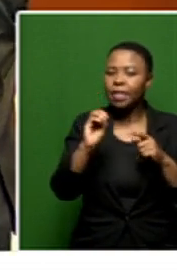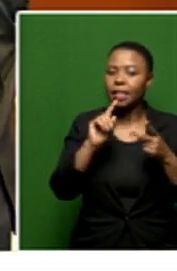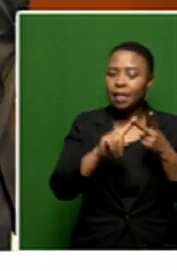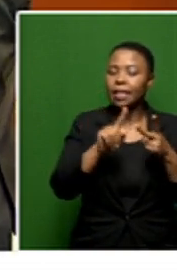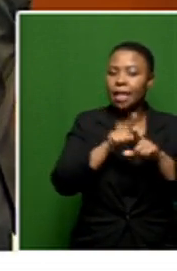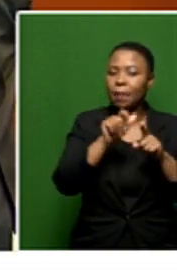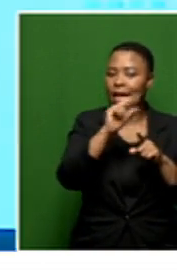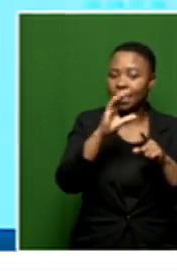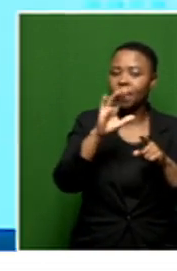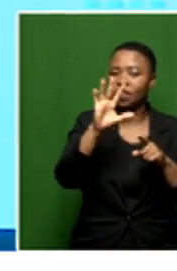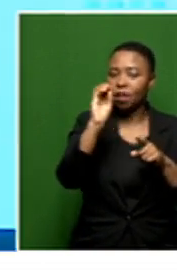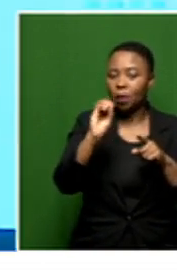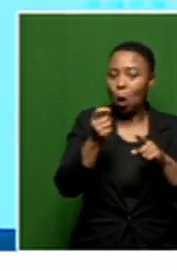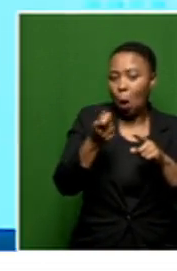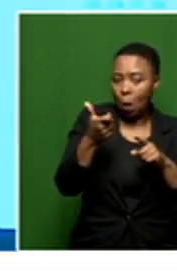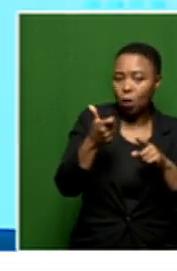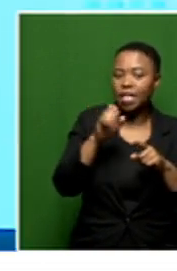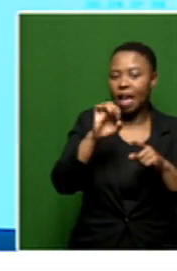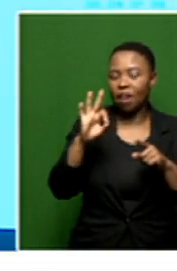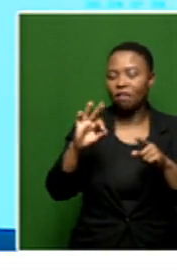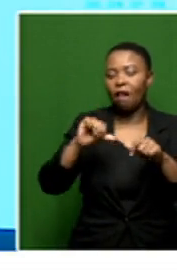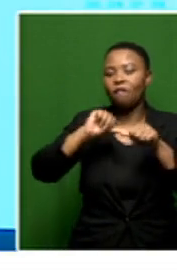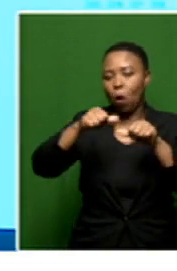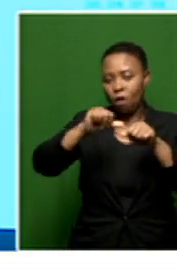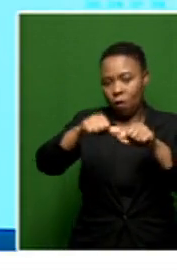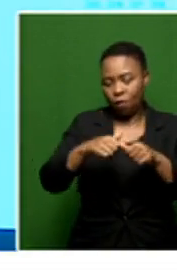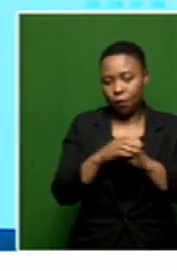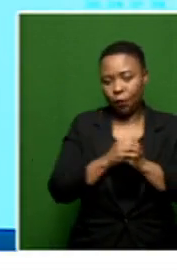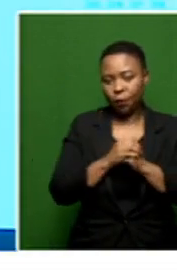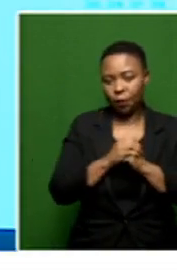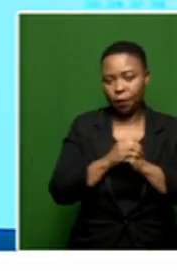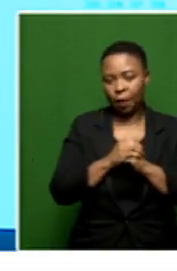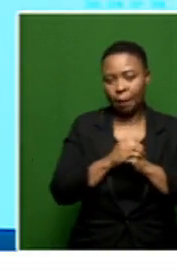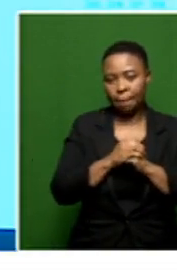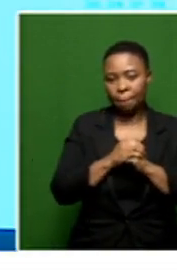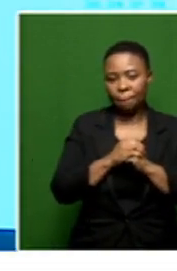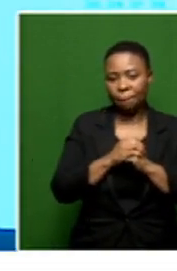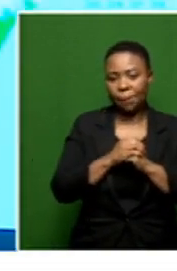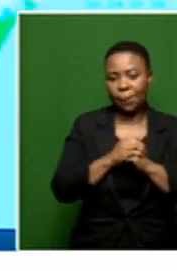50% barrier, with the DA and the EFF following them there.